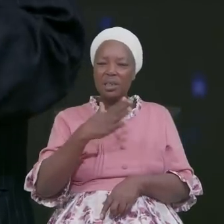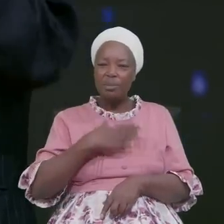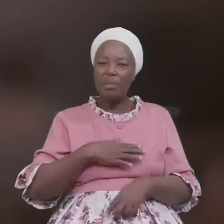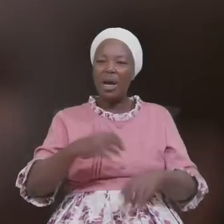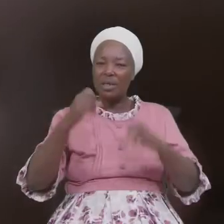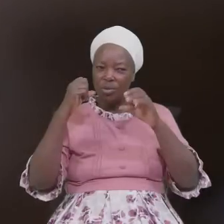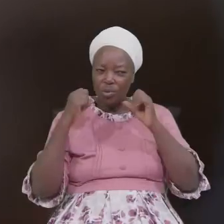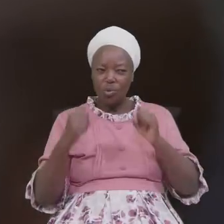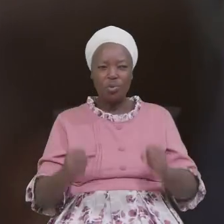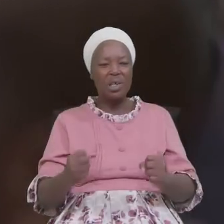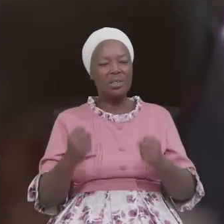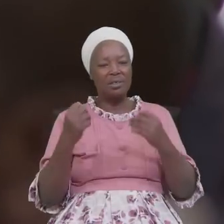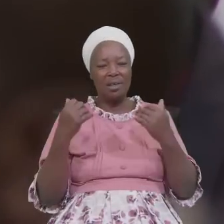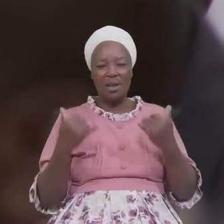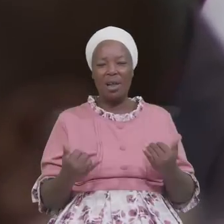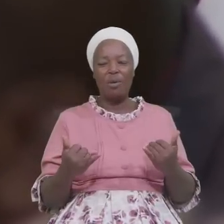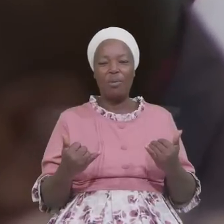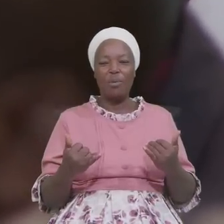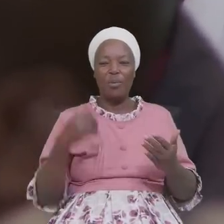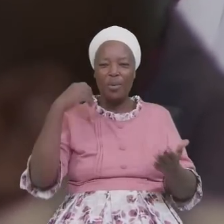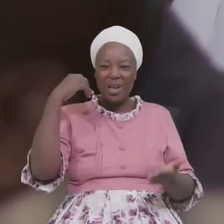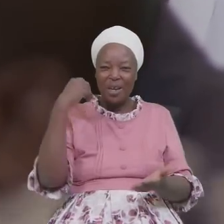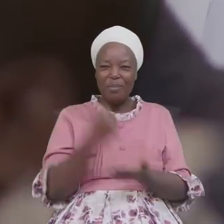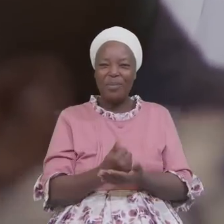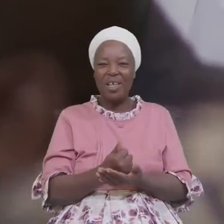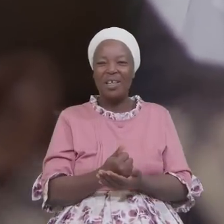strength now. Amen. Amen.